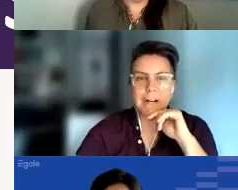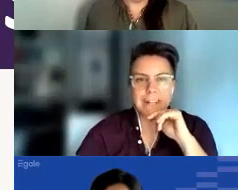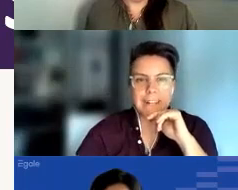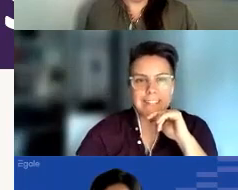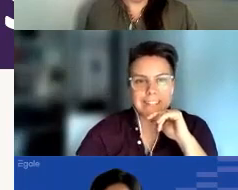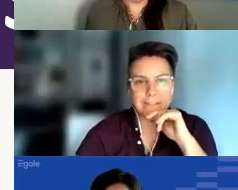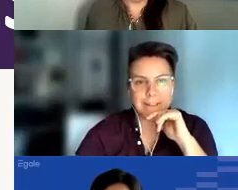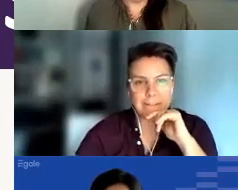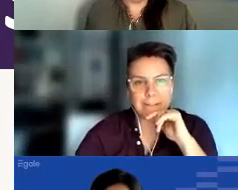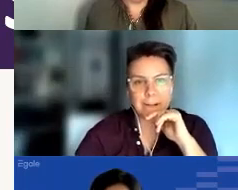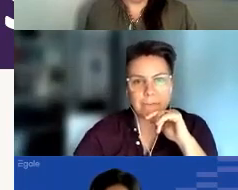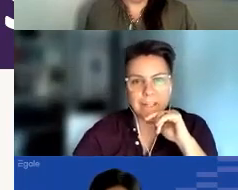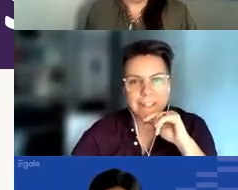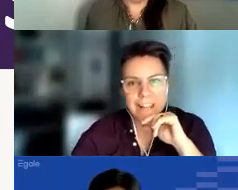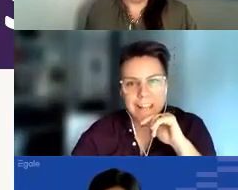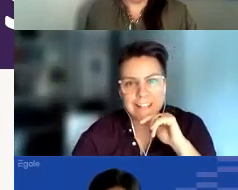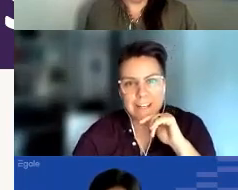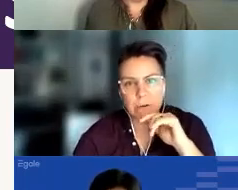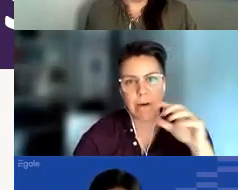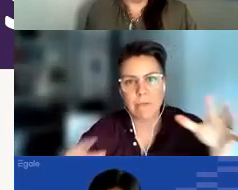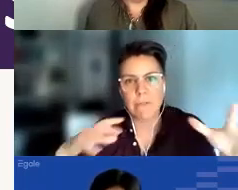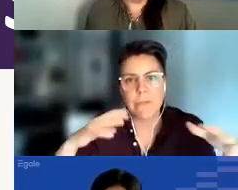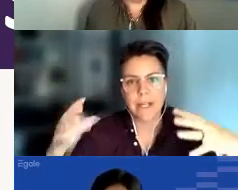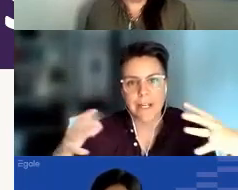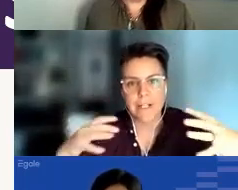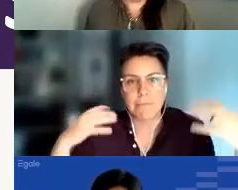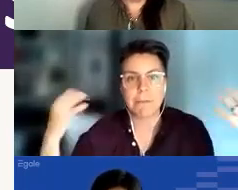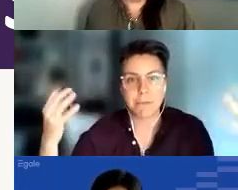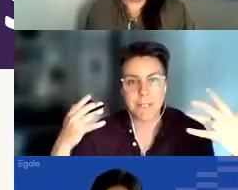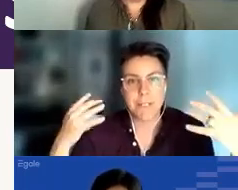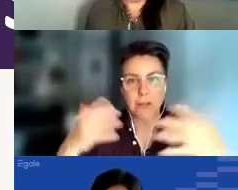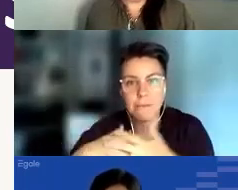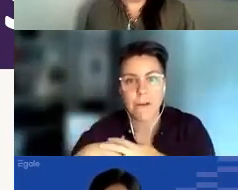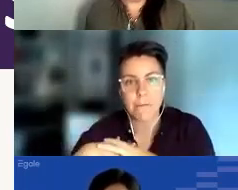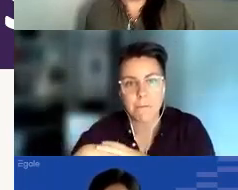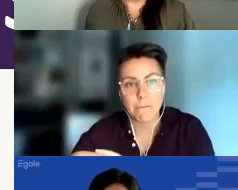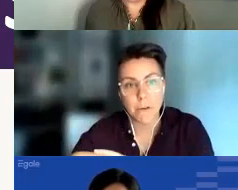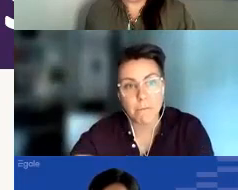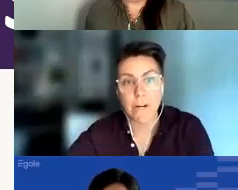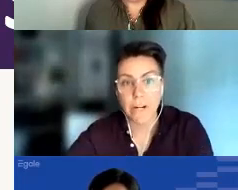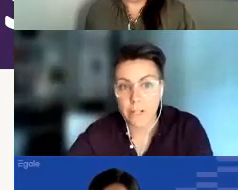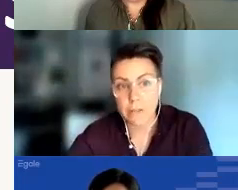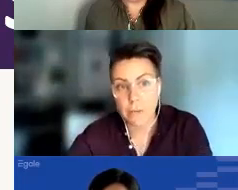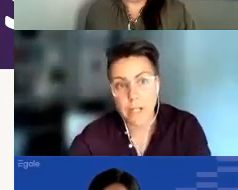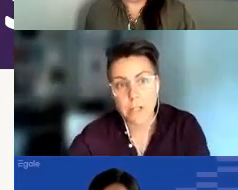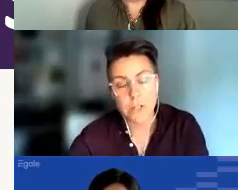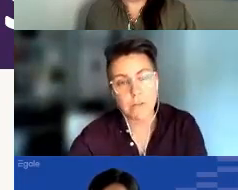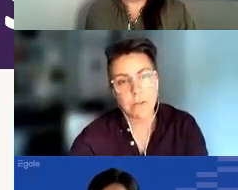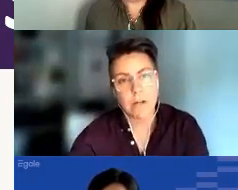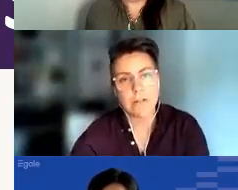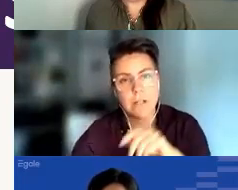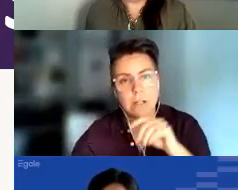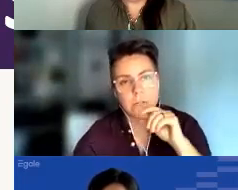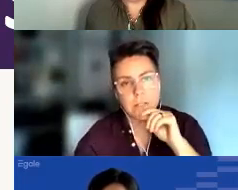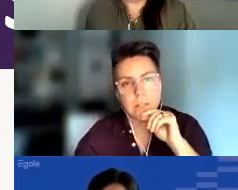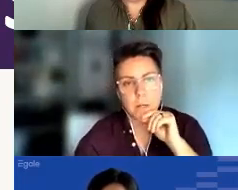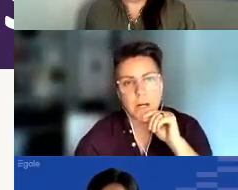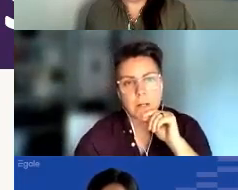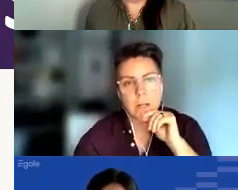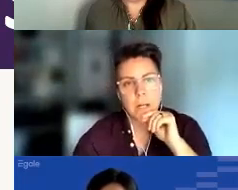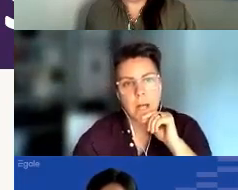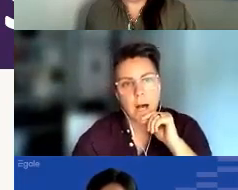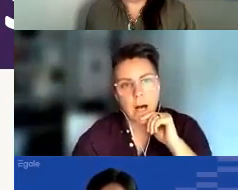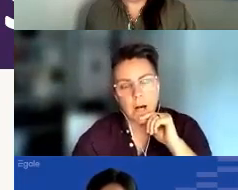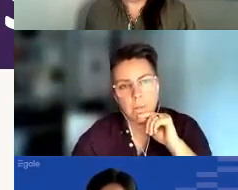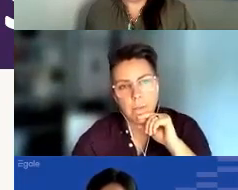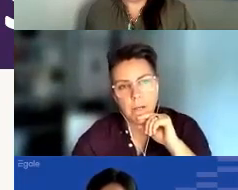positive outcome, I guess, of COVID, is that we were able to engage and bring people together from various locations from across the country as